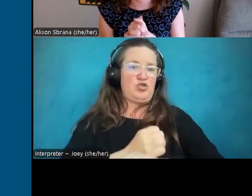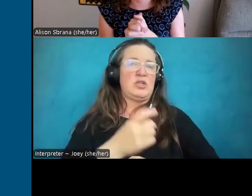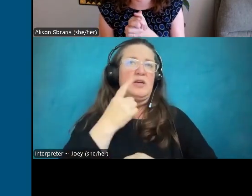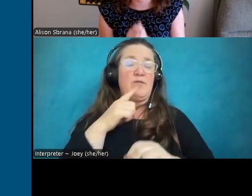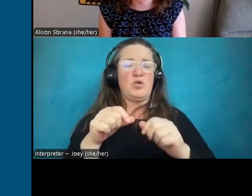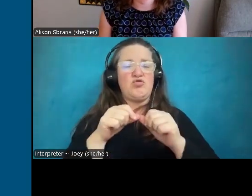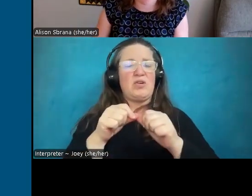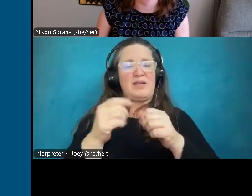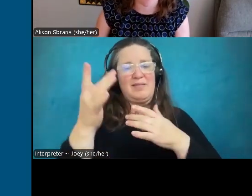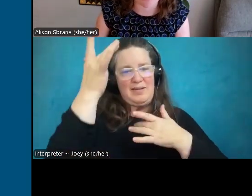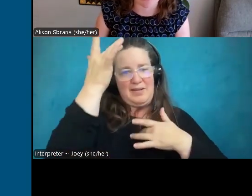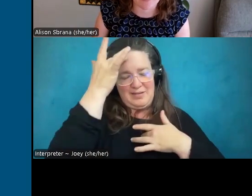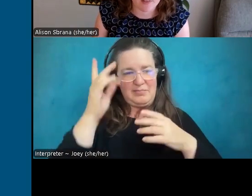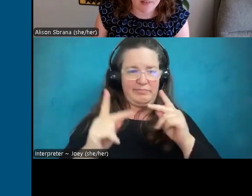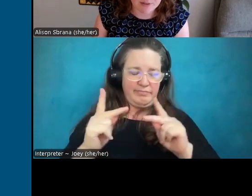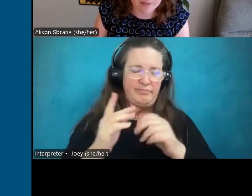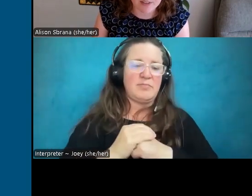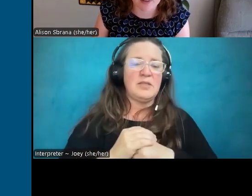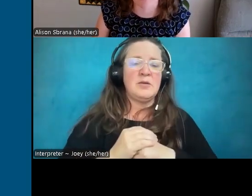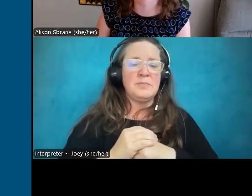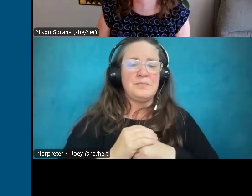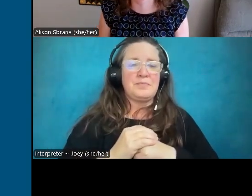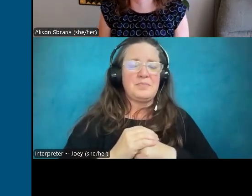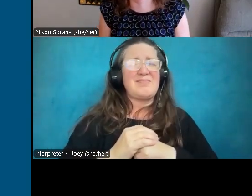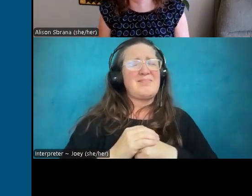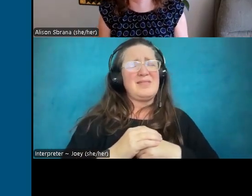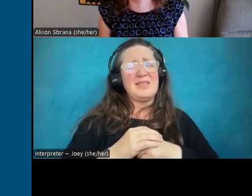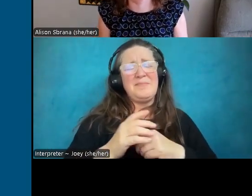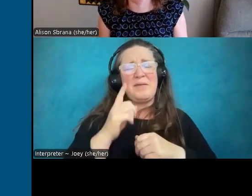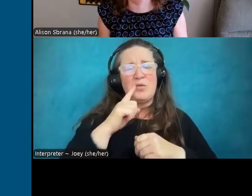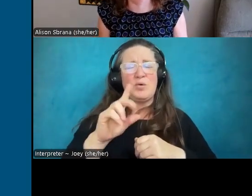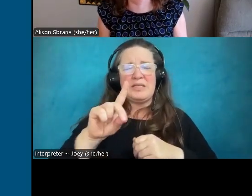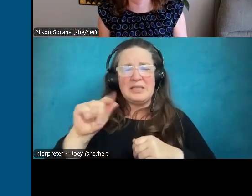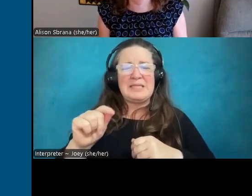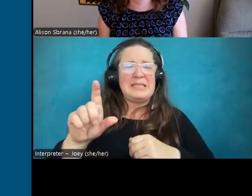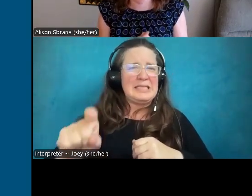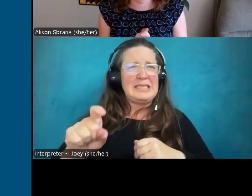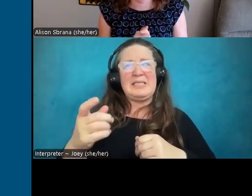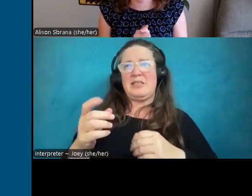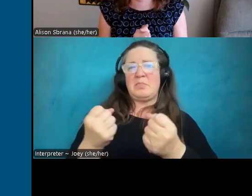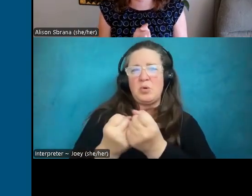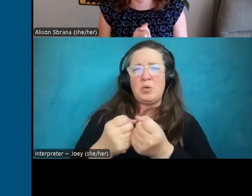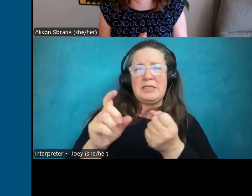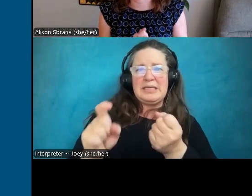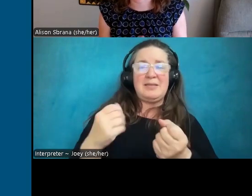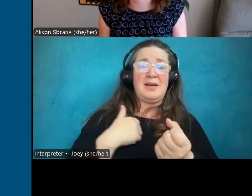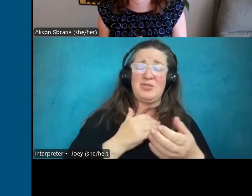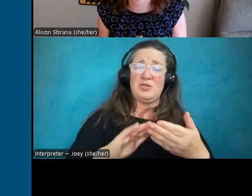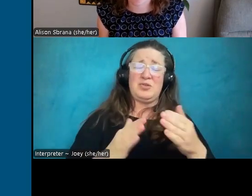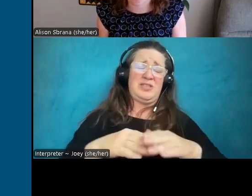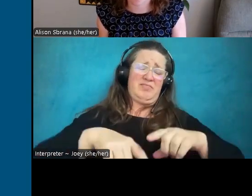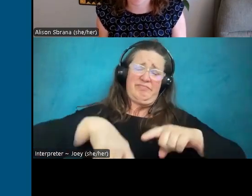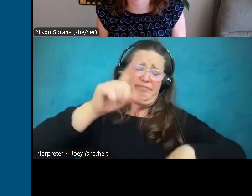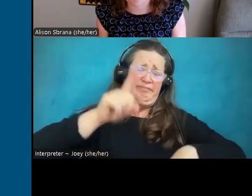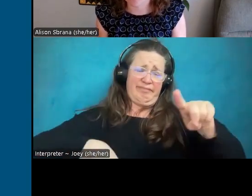that there's a lot of variety in the level of disability and support needs in our community. And I know